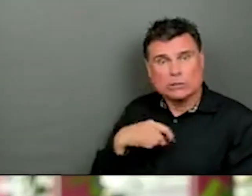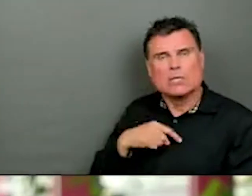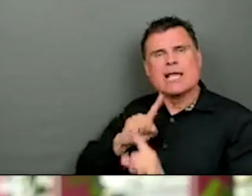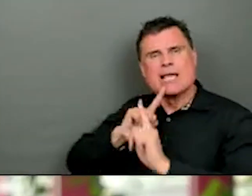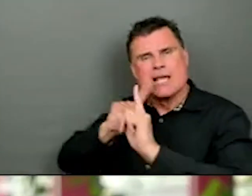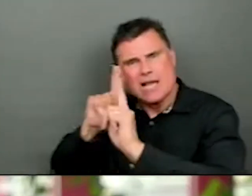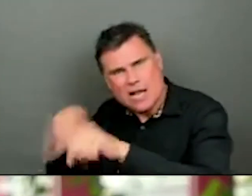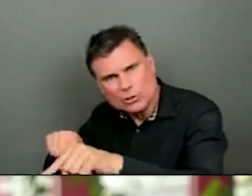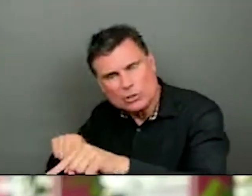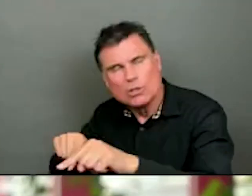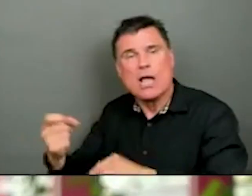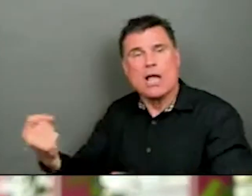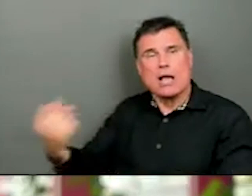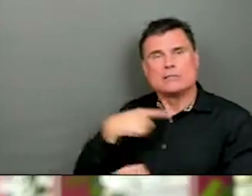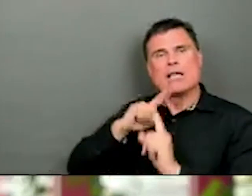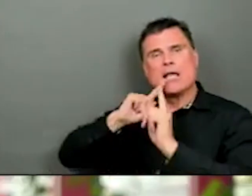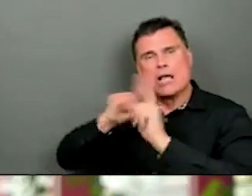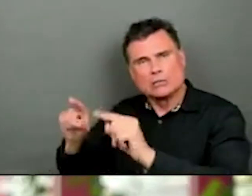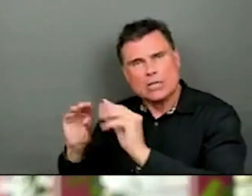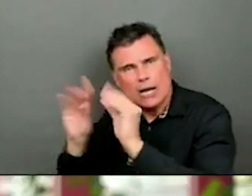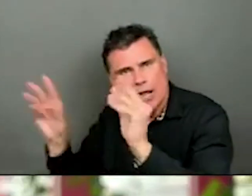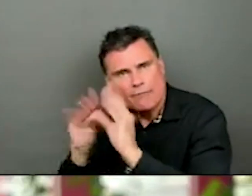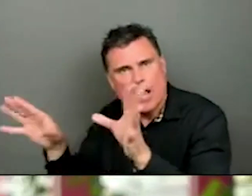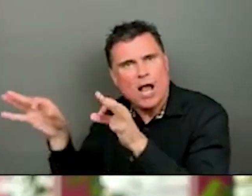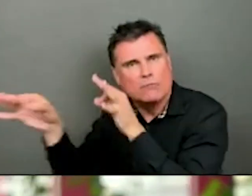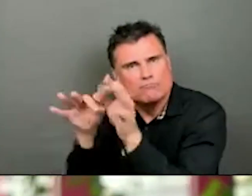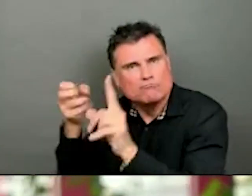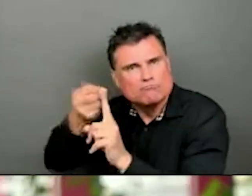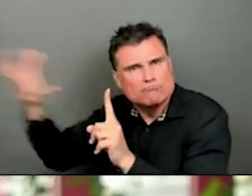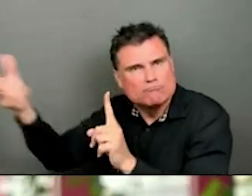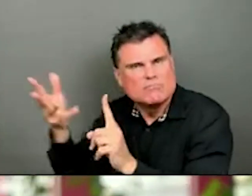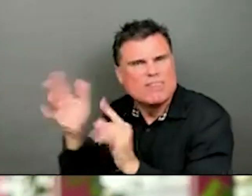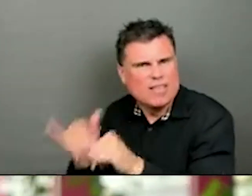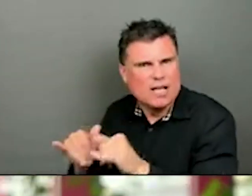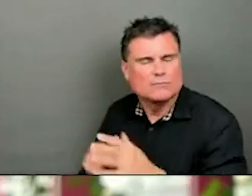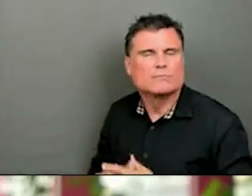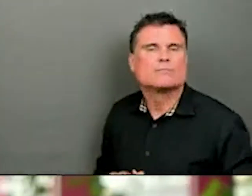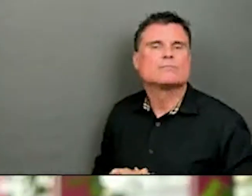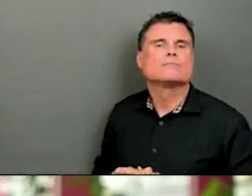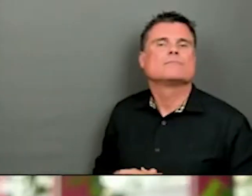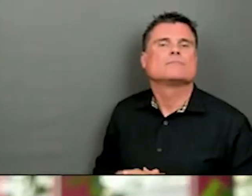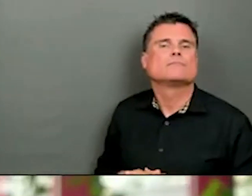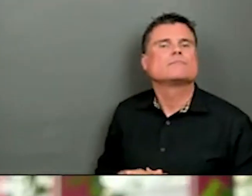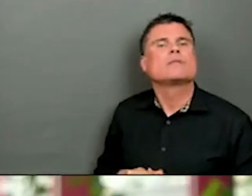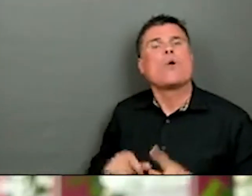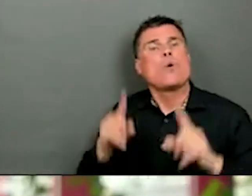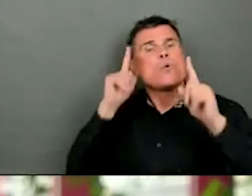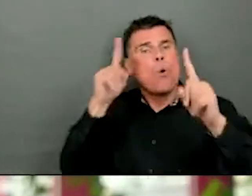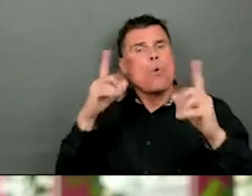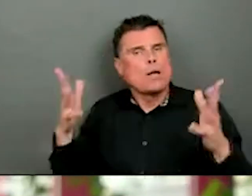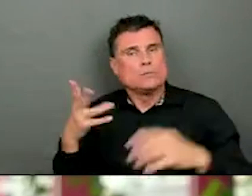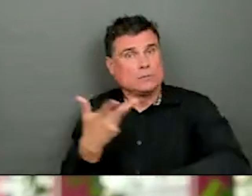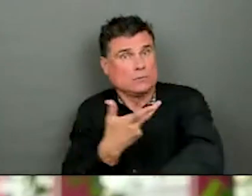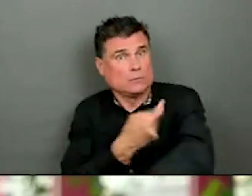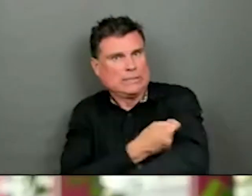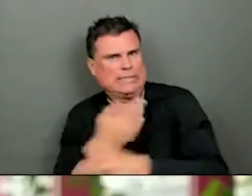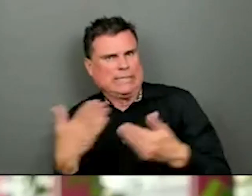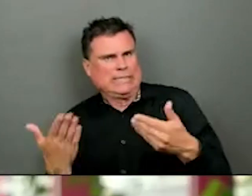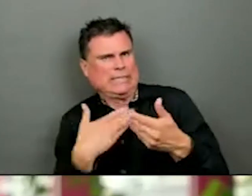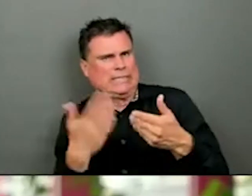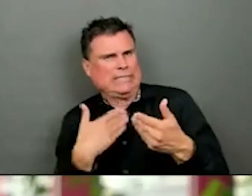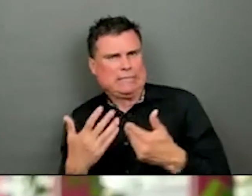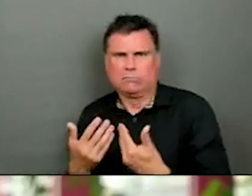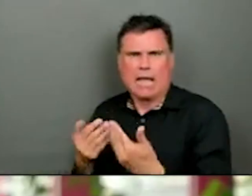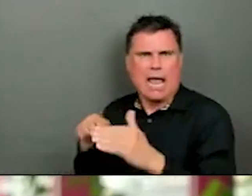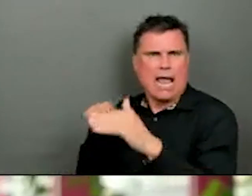see over and over again is access, taking away those barriers for access to vaccines, making it